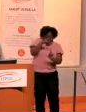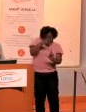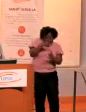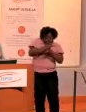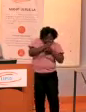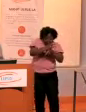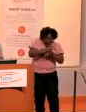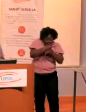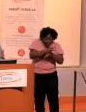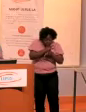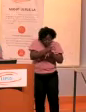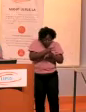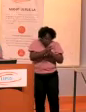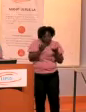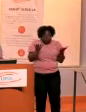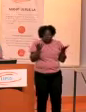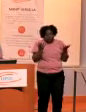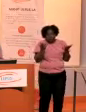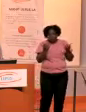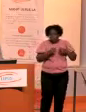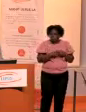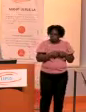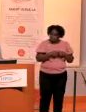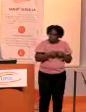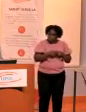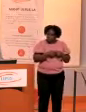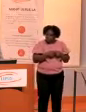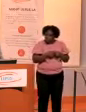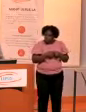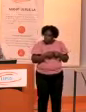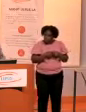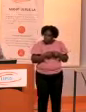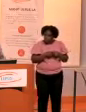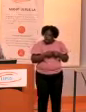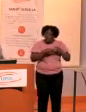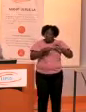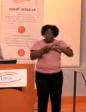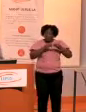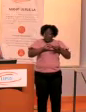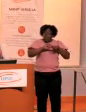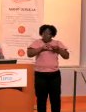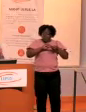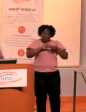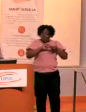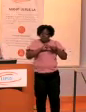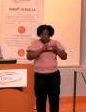outside what you would be using to treat the other lupus problems. Then we get into the